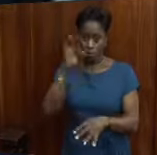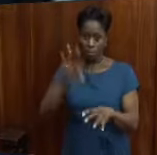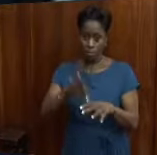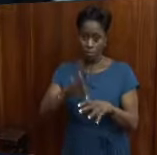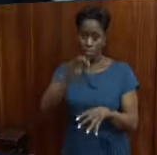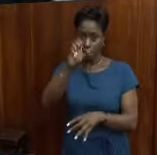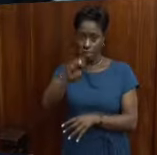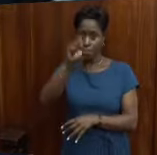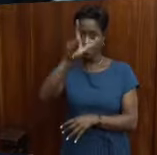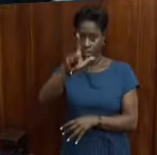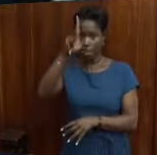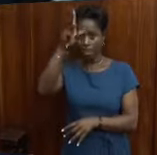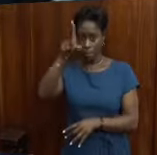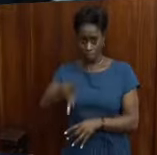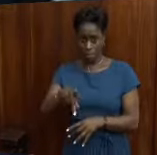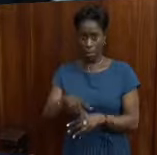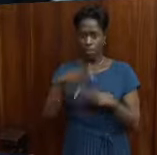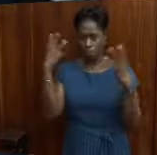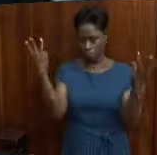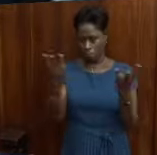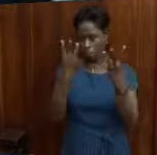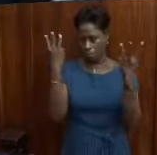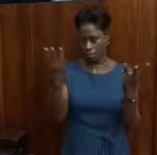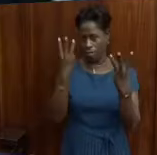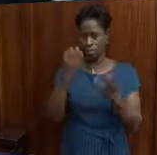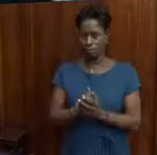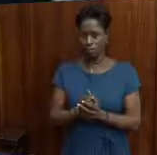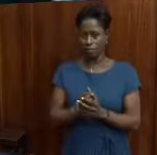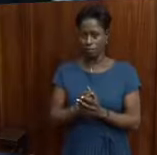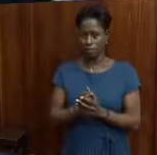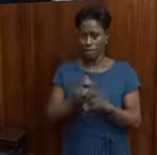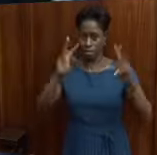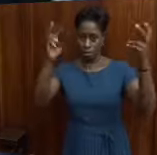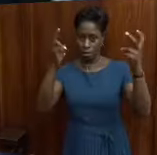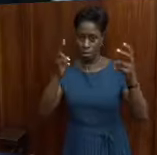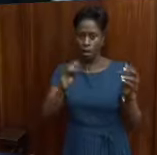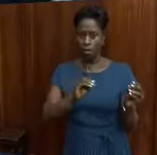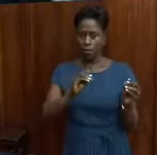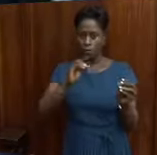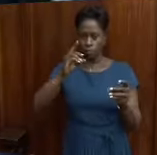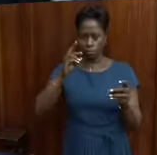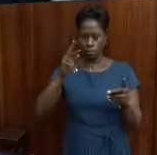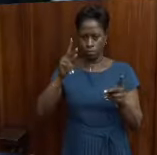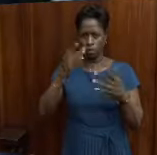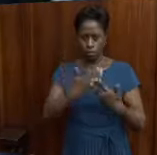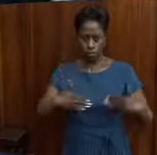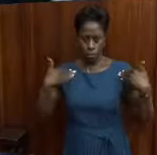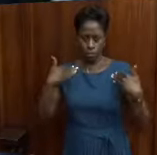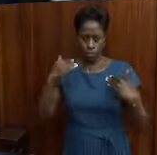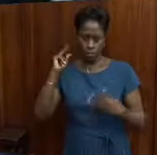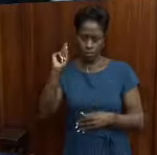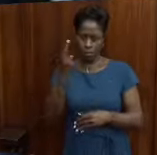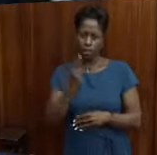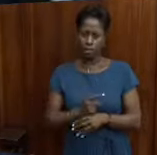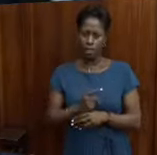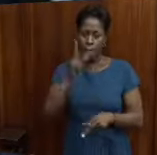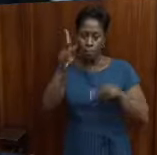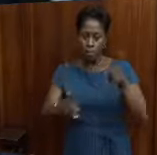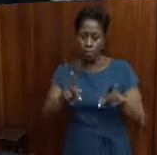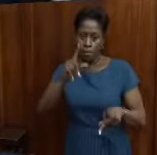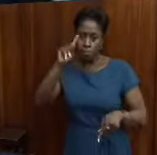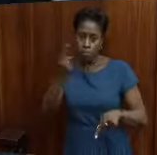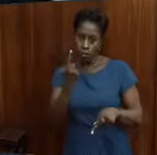Labour Party with an overwhelming mandate under the slogan, "Putting You First." Mr. Speaker, putting people first